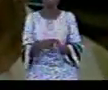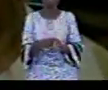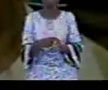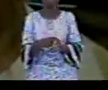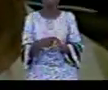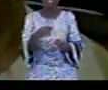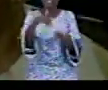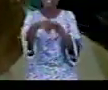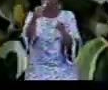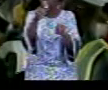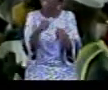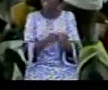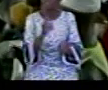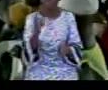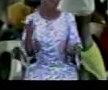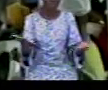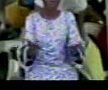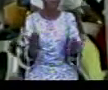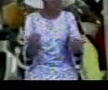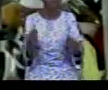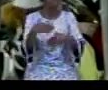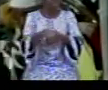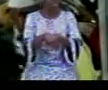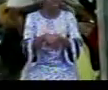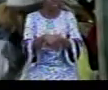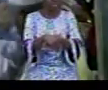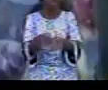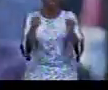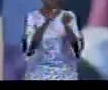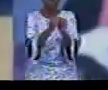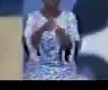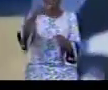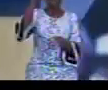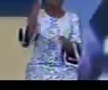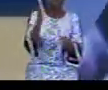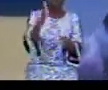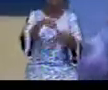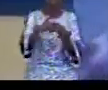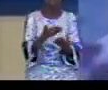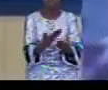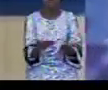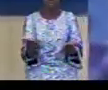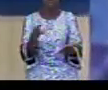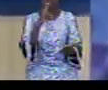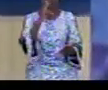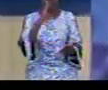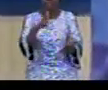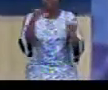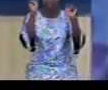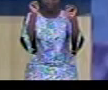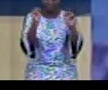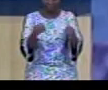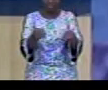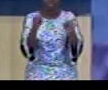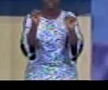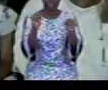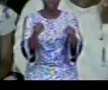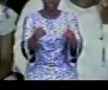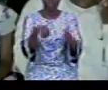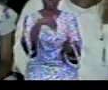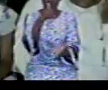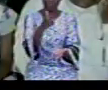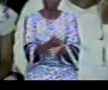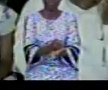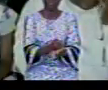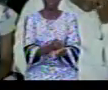in everyone here tonight, with God all things are